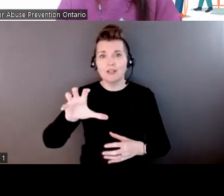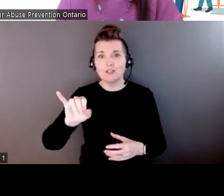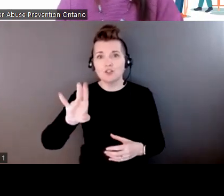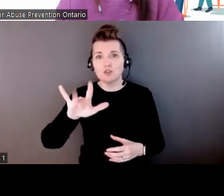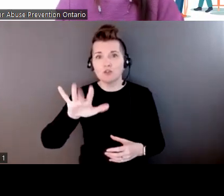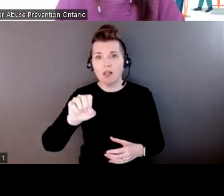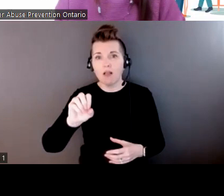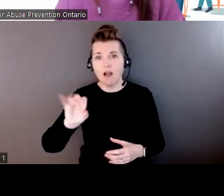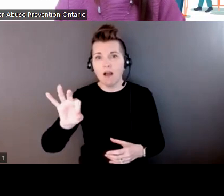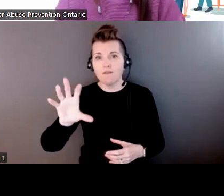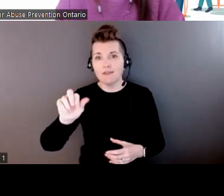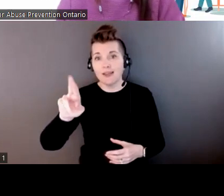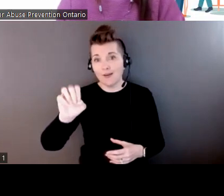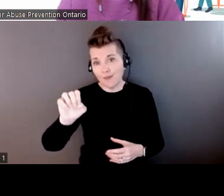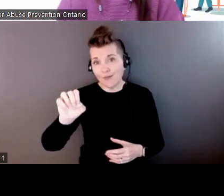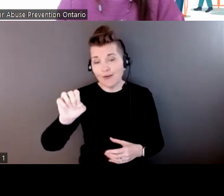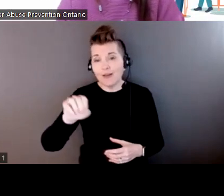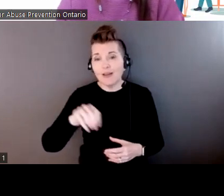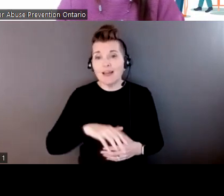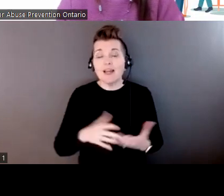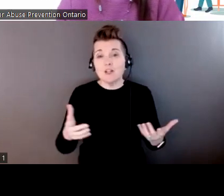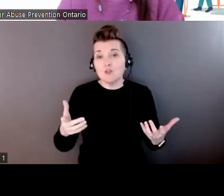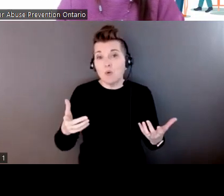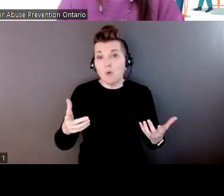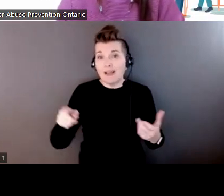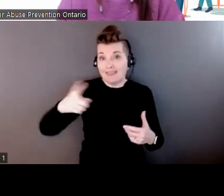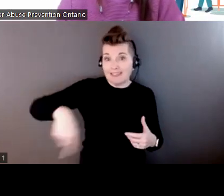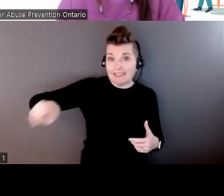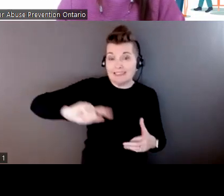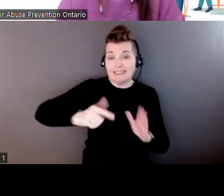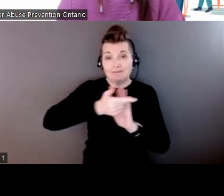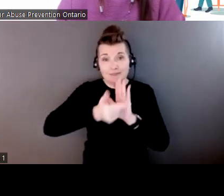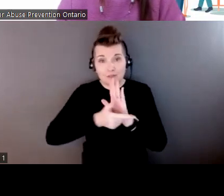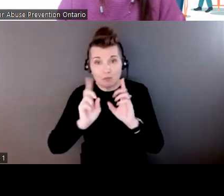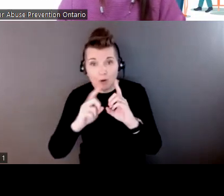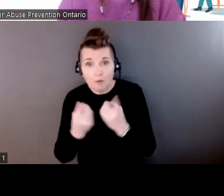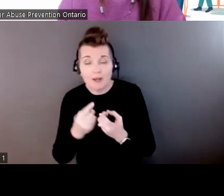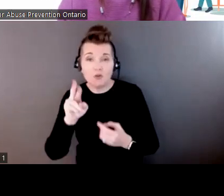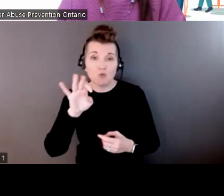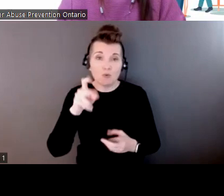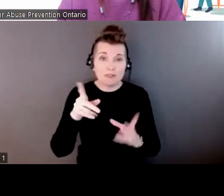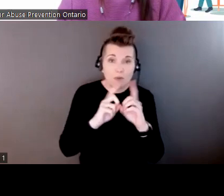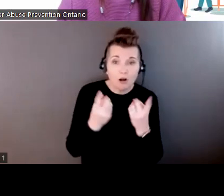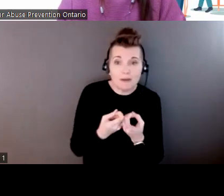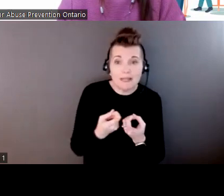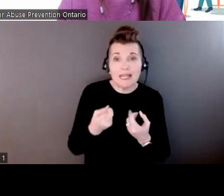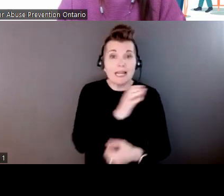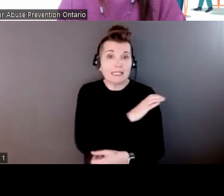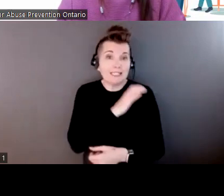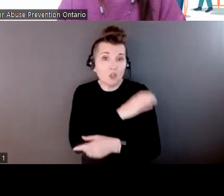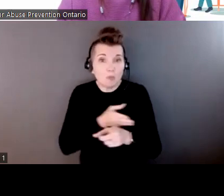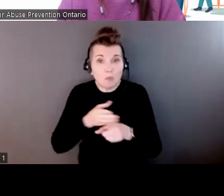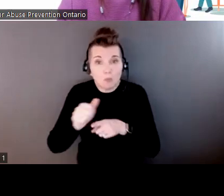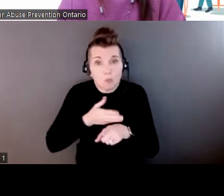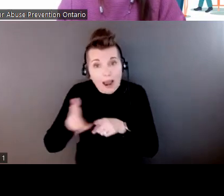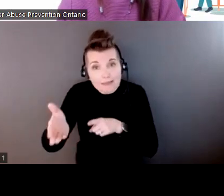or practicing healthcare ethicists, our legal department, our risk department, there's clinical practice leads, like those would all be